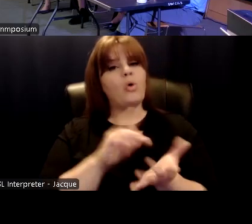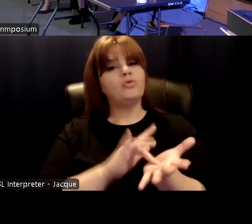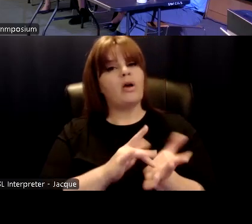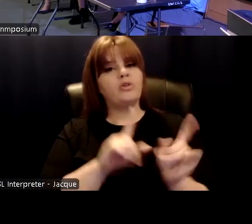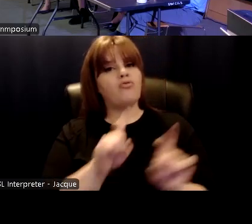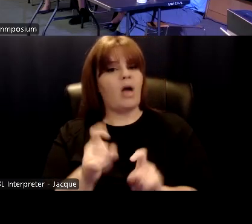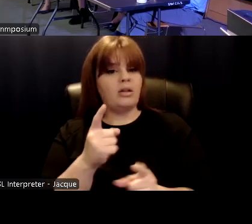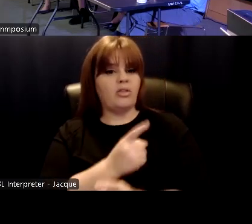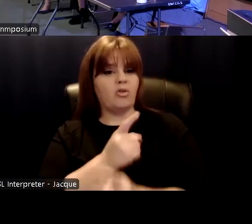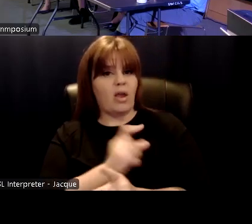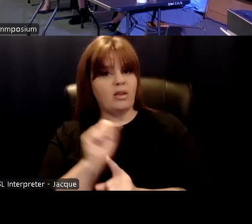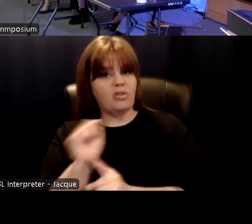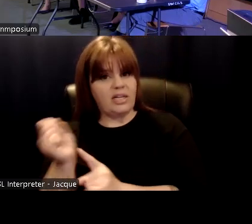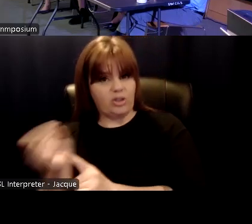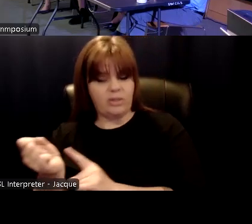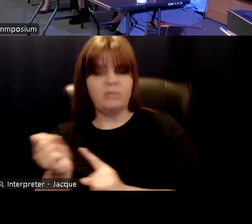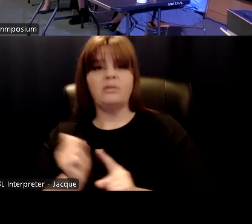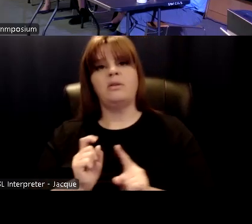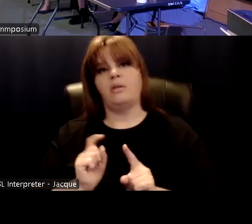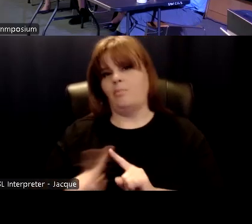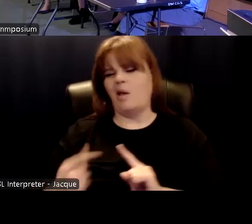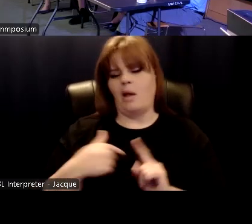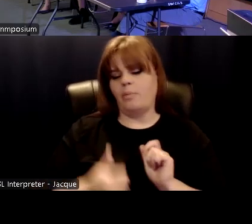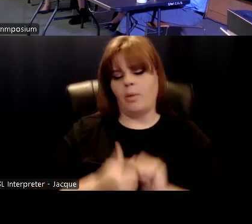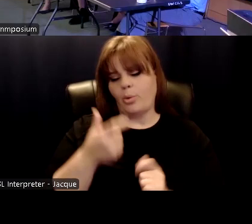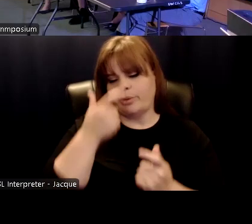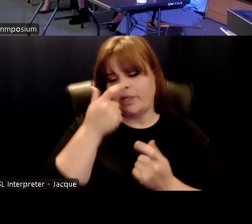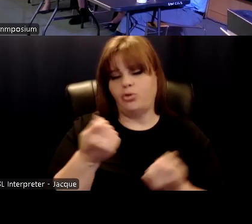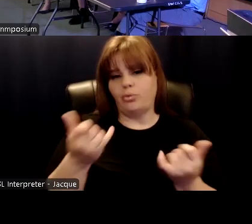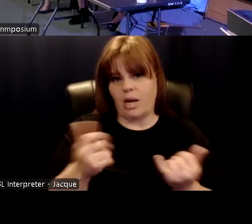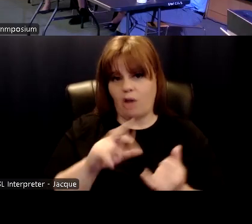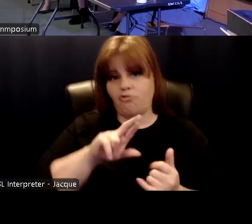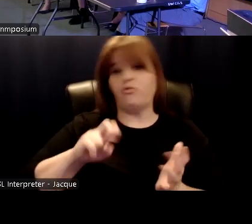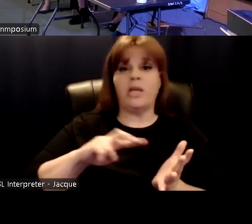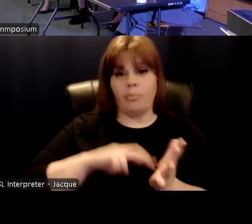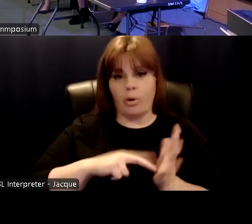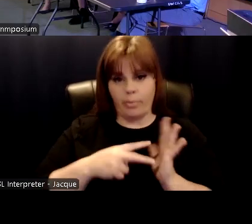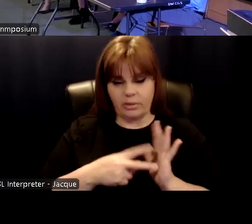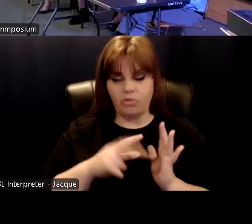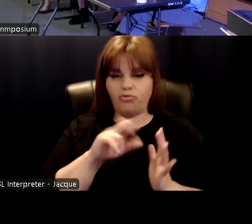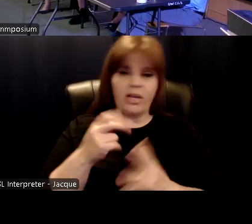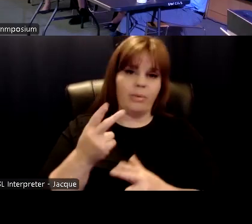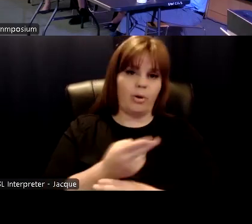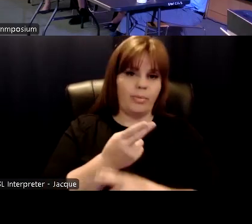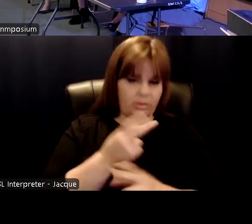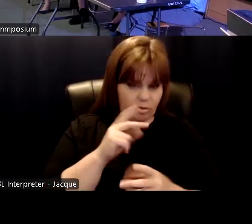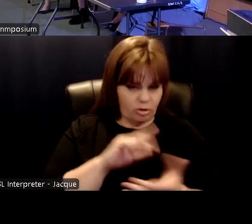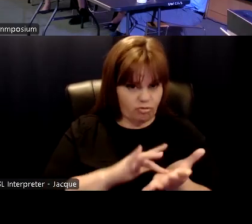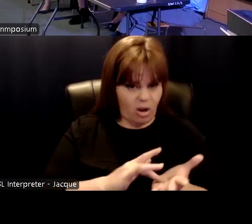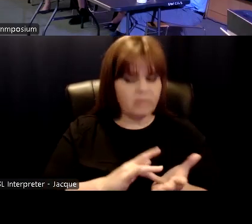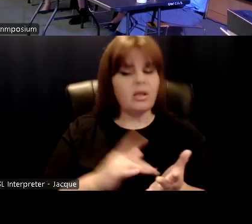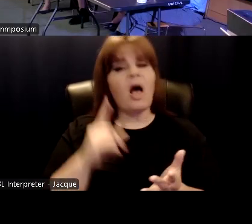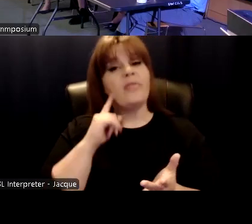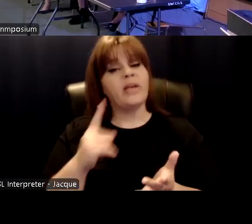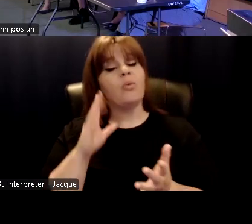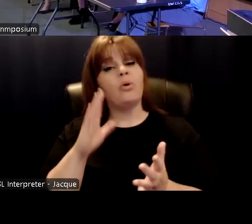correct conditions. But I'm most interested right now in repurposed drugs. I think that these are going to be symptom relief